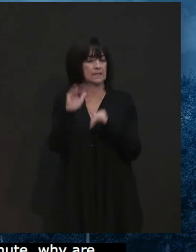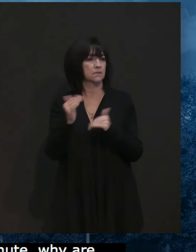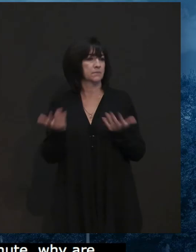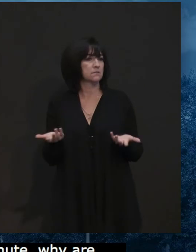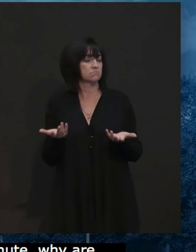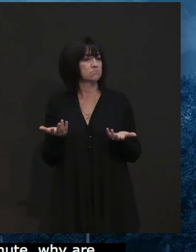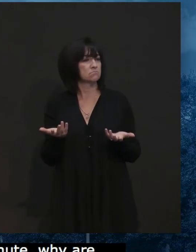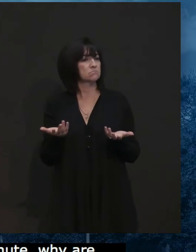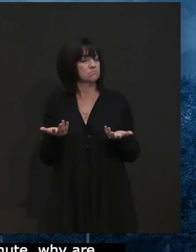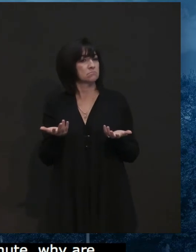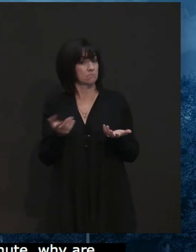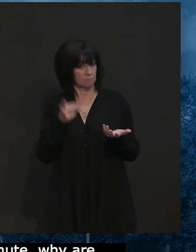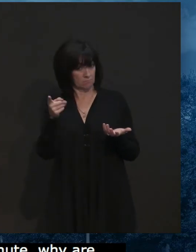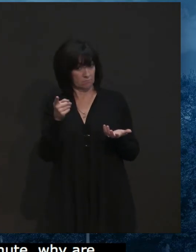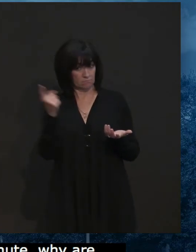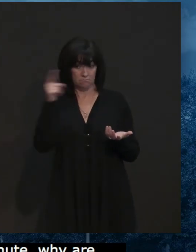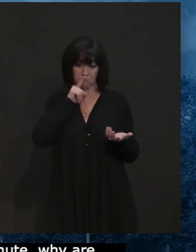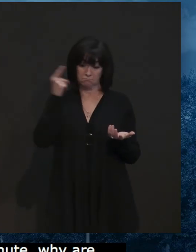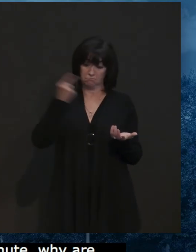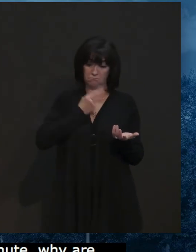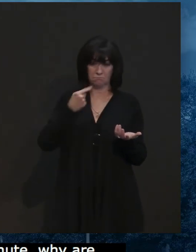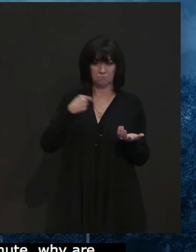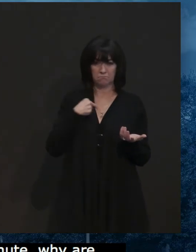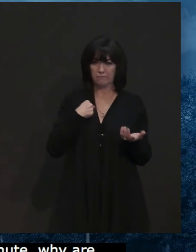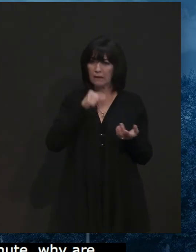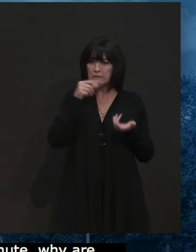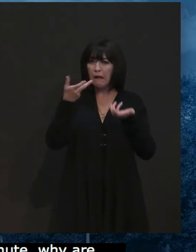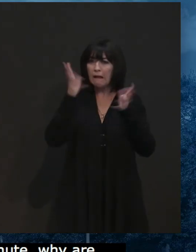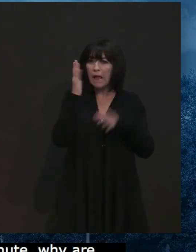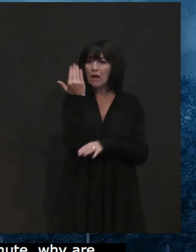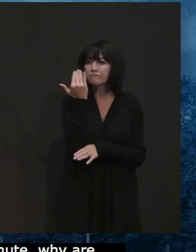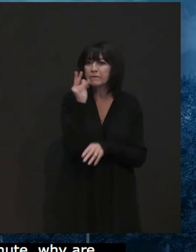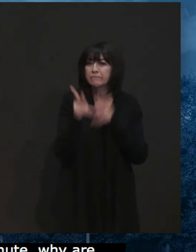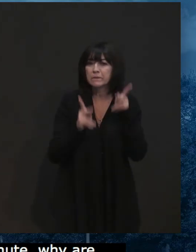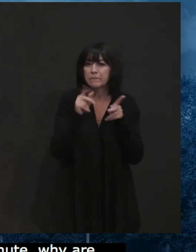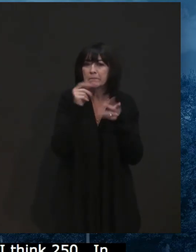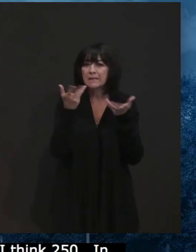it's to signal that we need to be more careful.